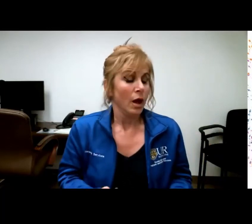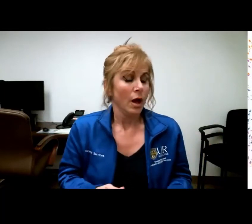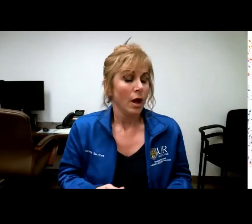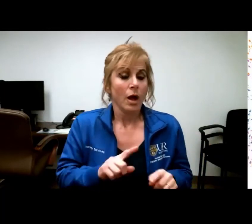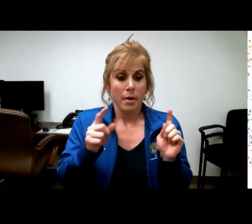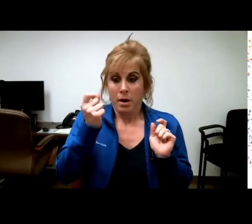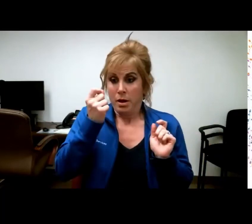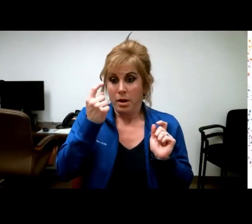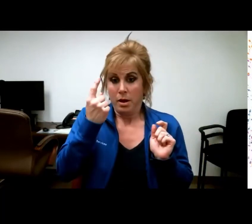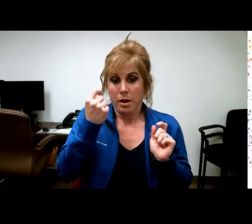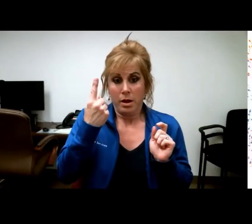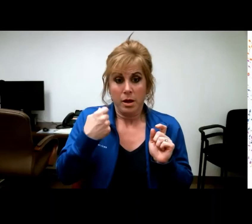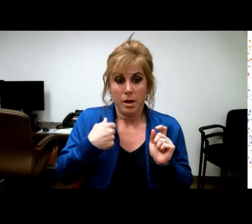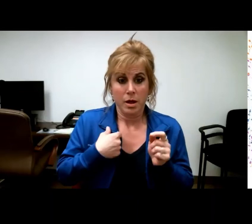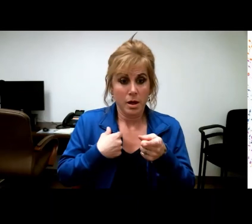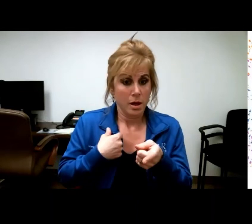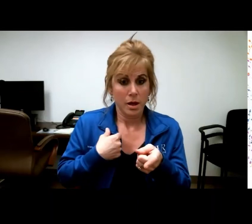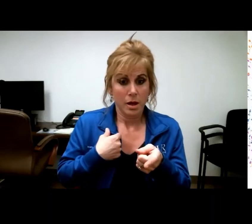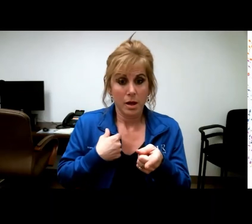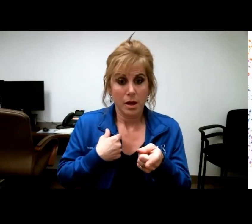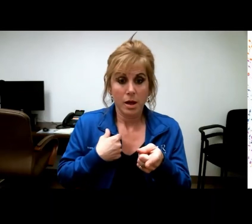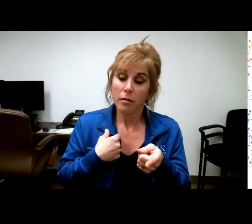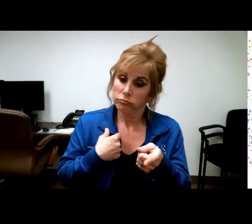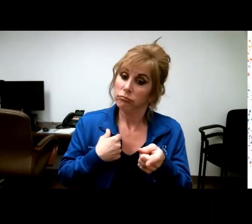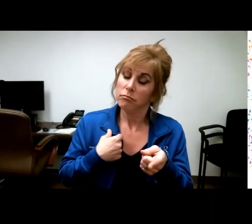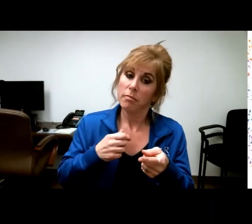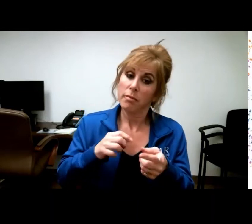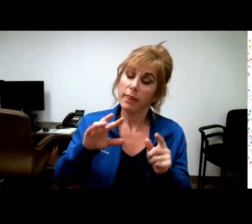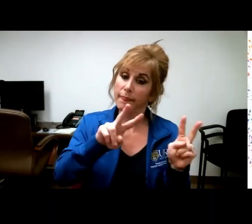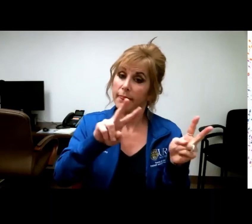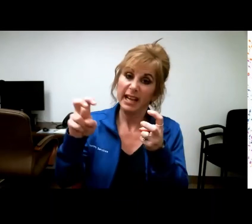and colorism affects Latinos too.